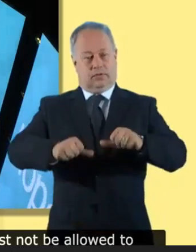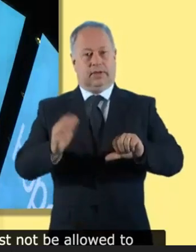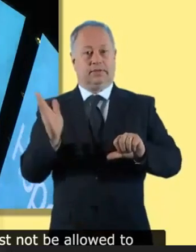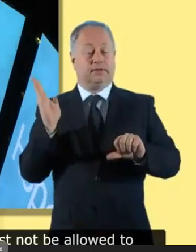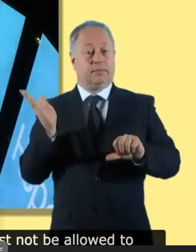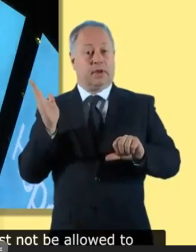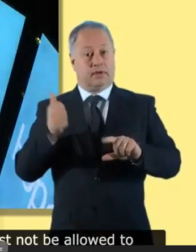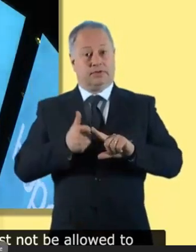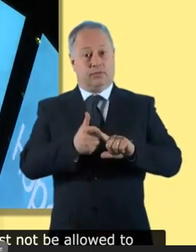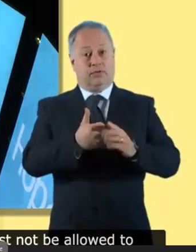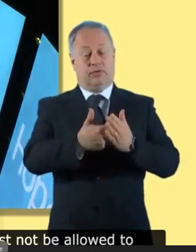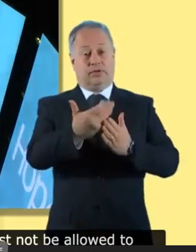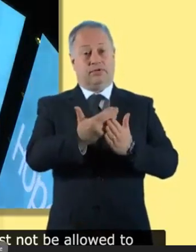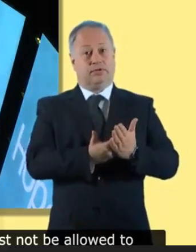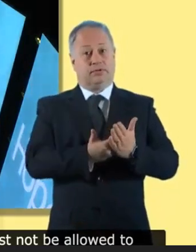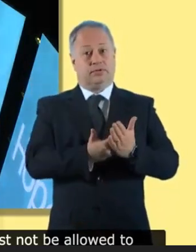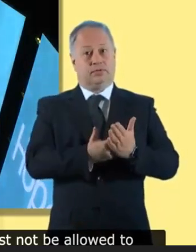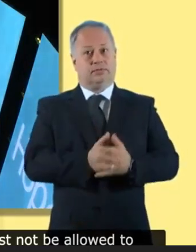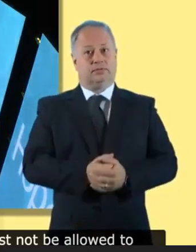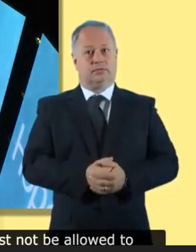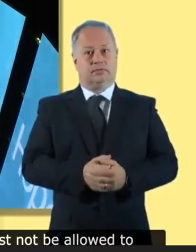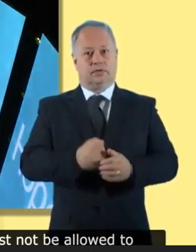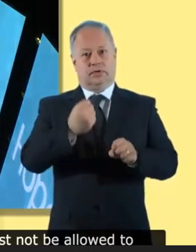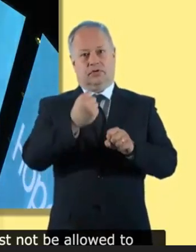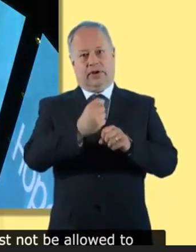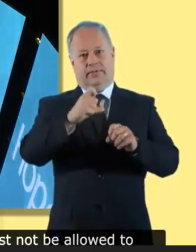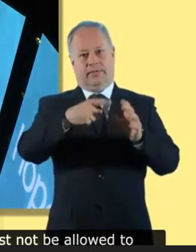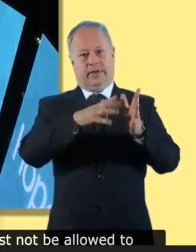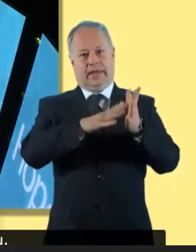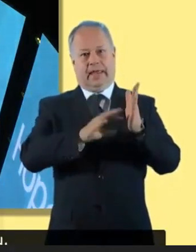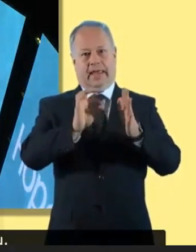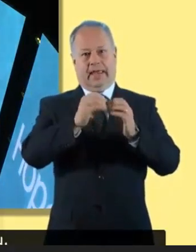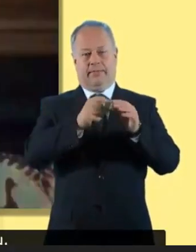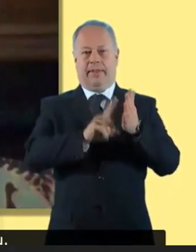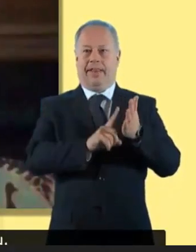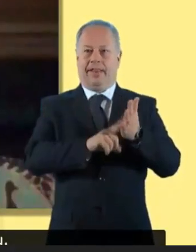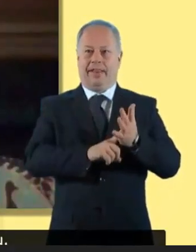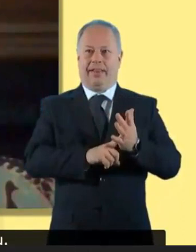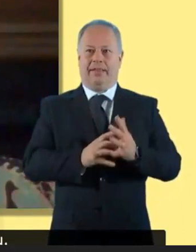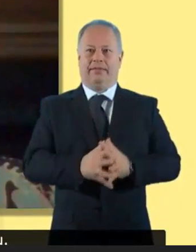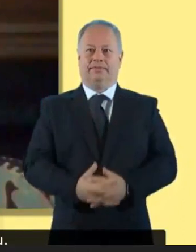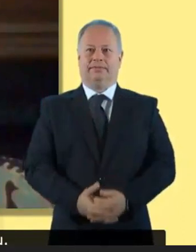for the resolution is Graham Campbell. So welcome to Graham.